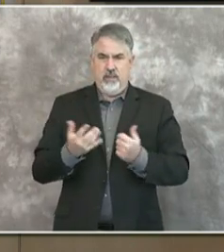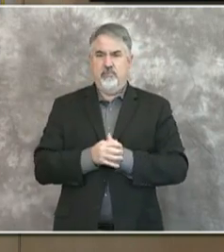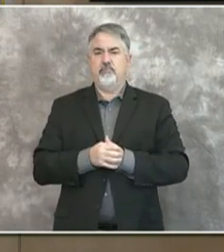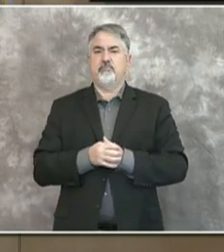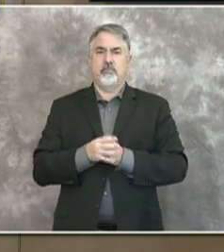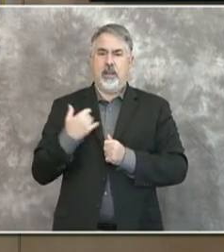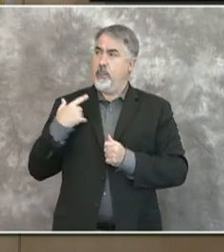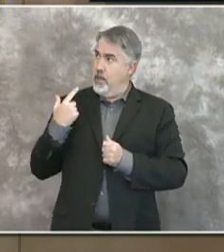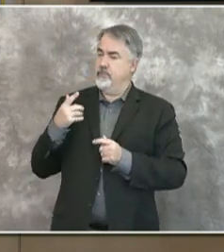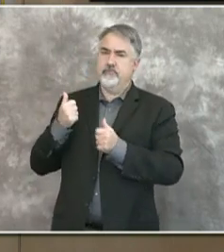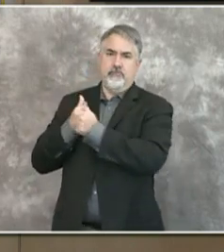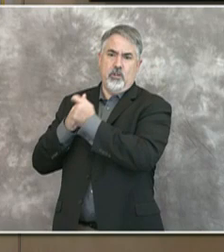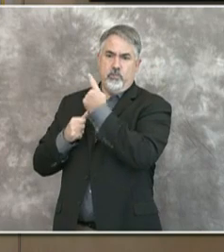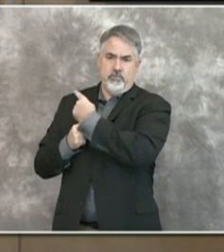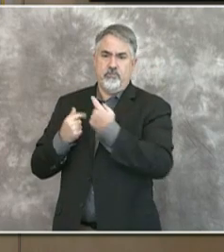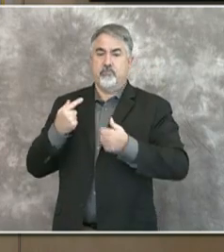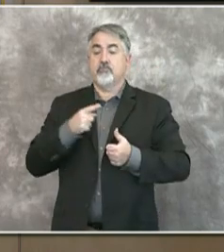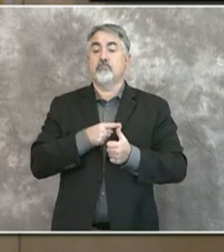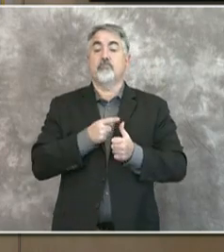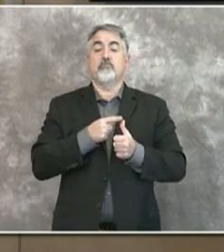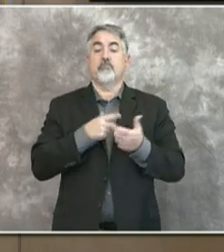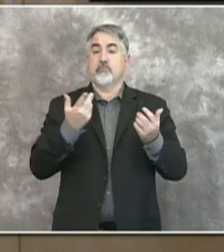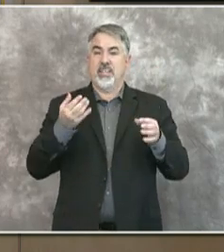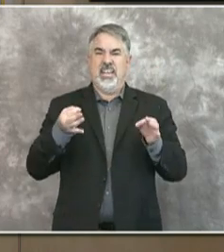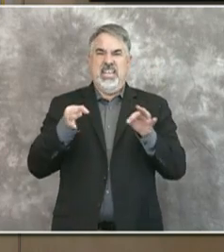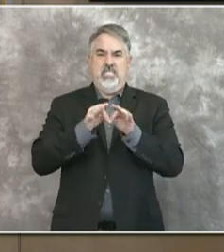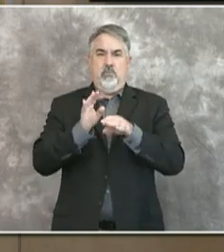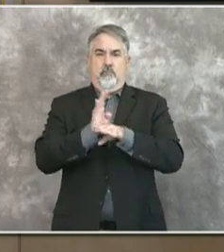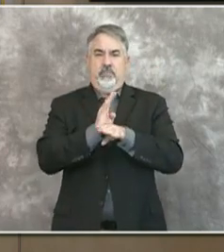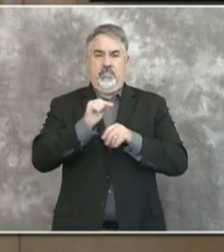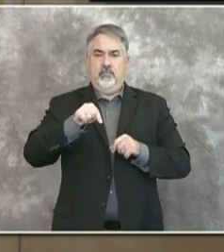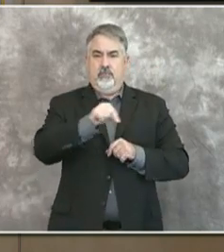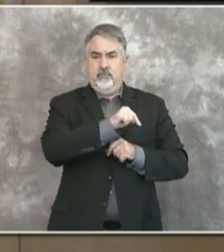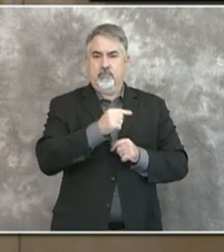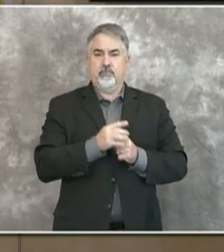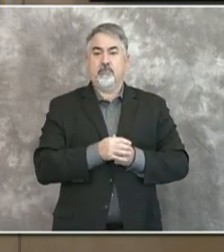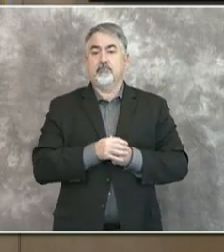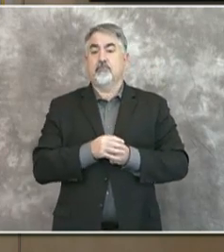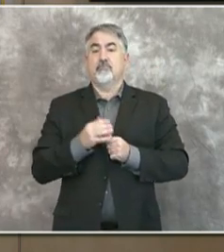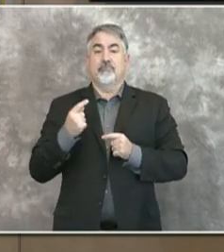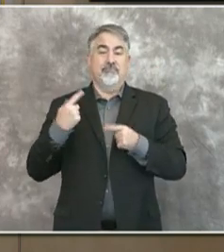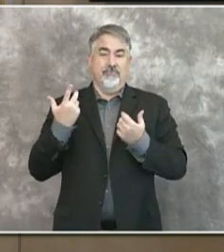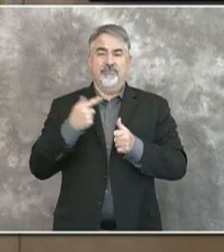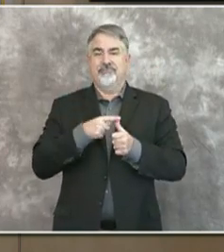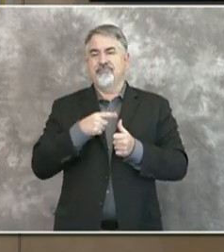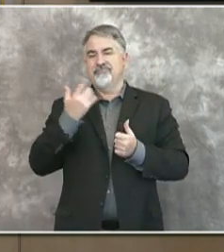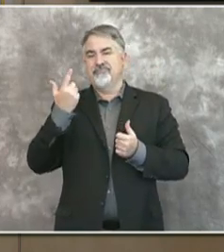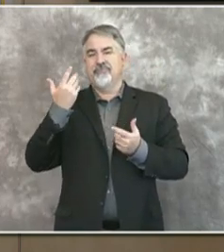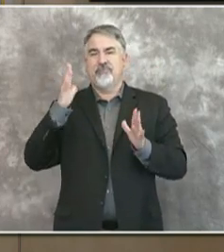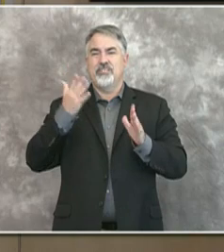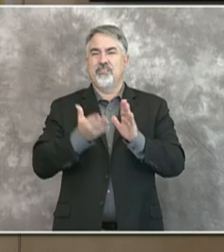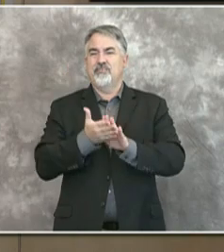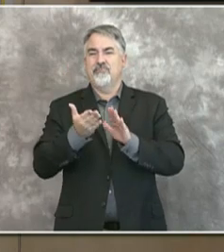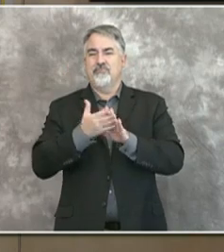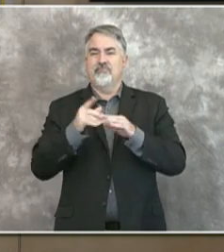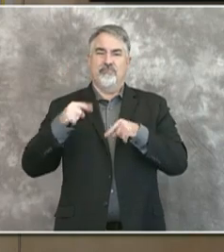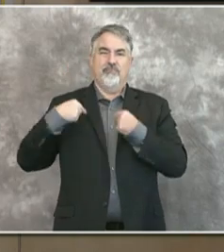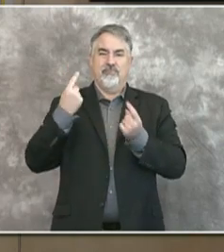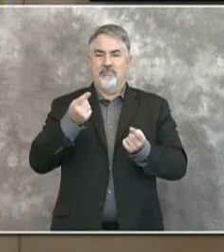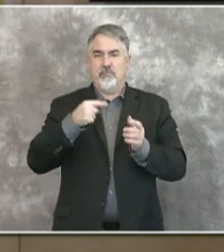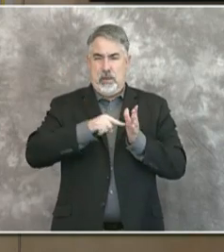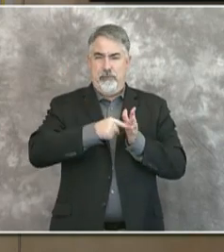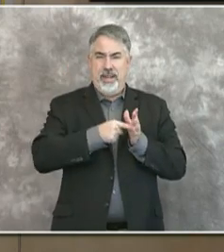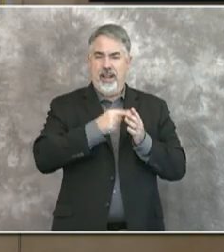our essential businesses. These essential businesses are those that have been operating and open since the beginning of